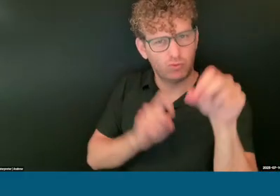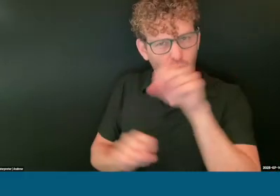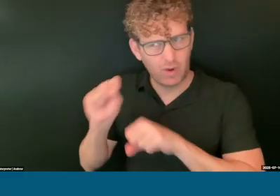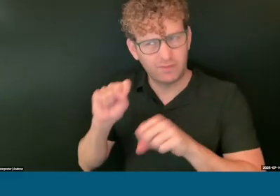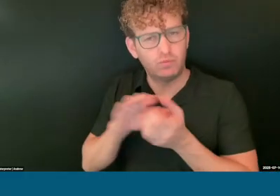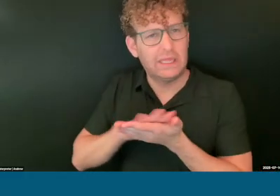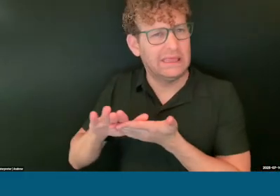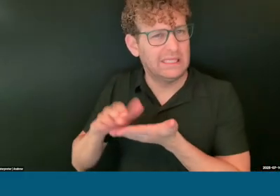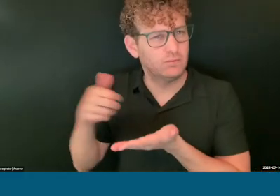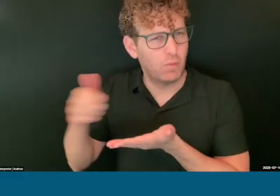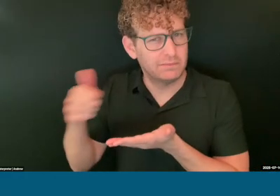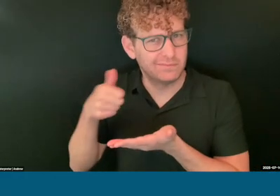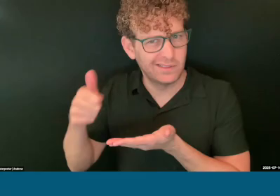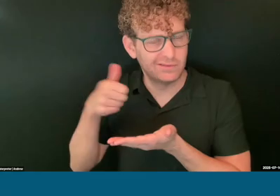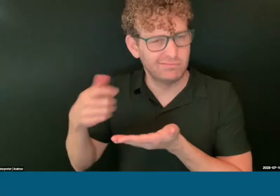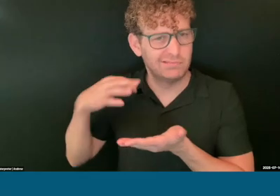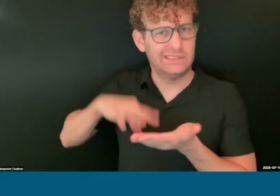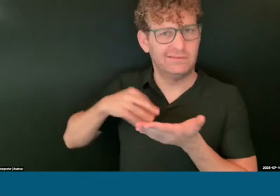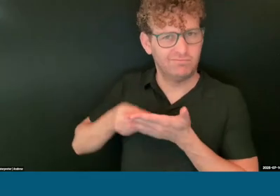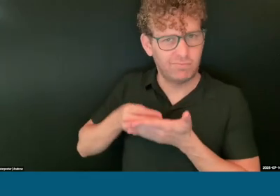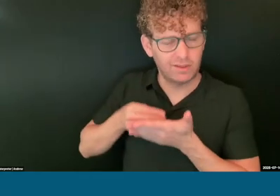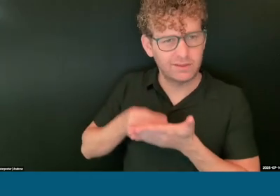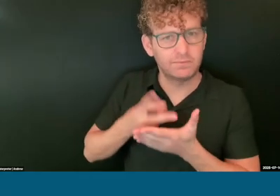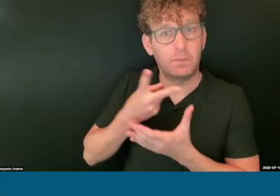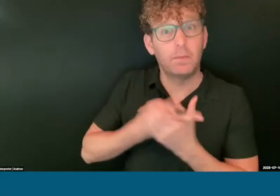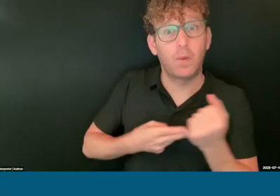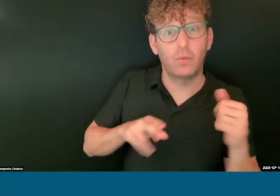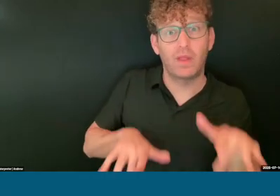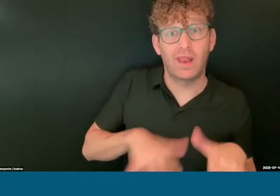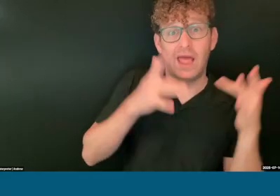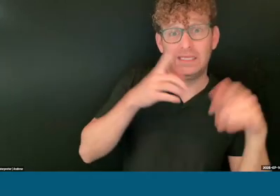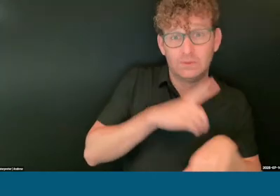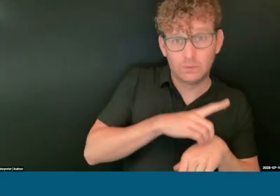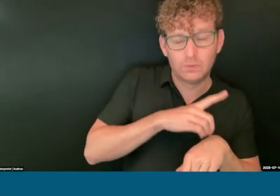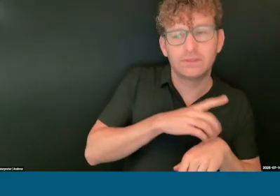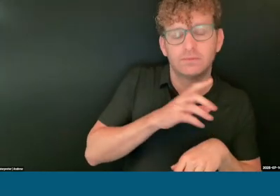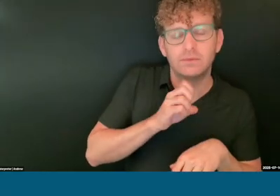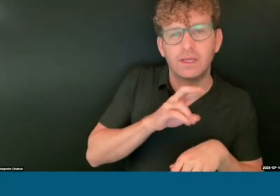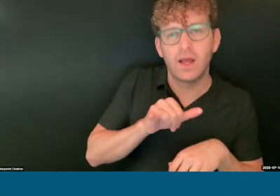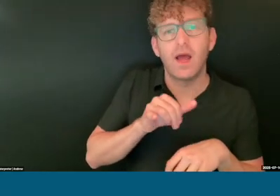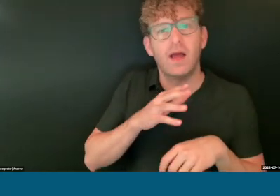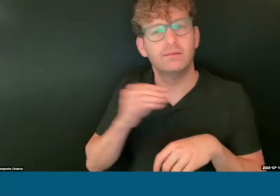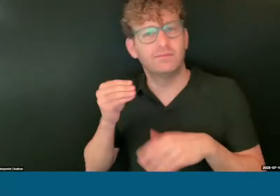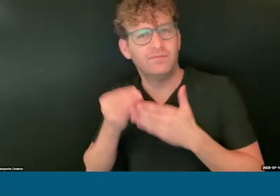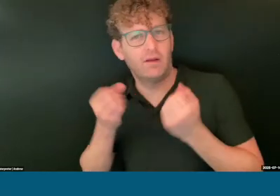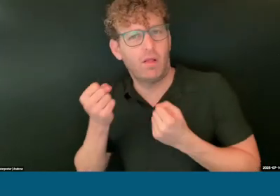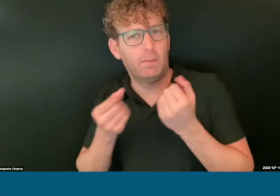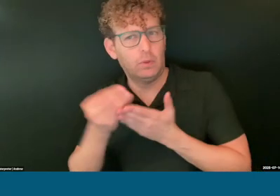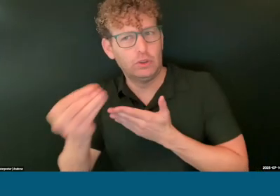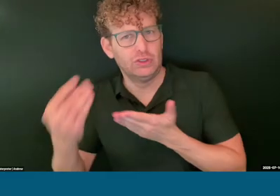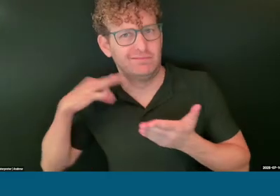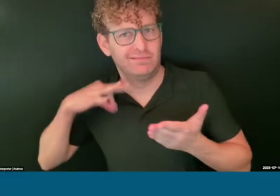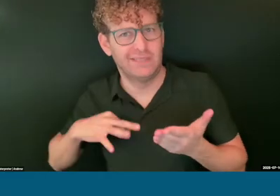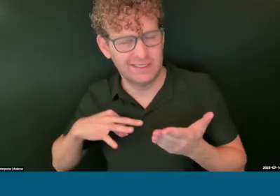mobility projects. This strategy serves as a roadmap showing how state incentives can help